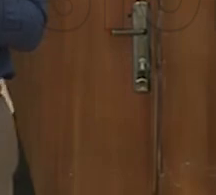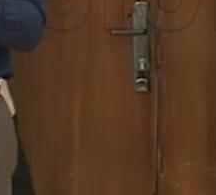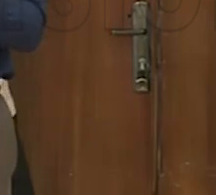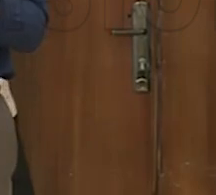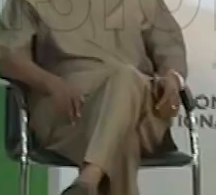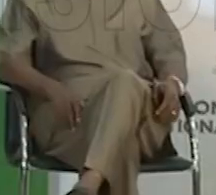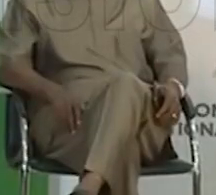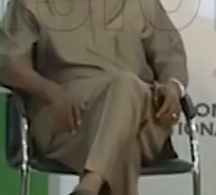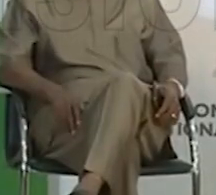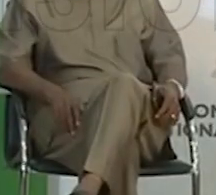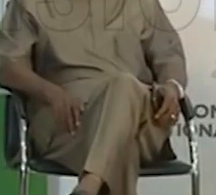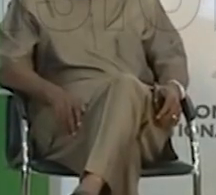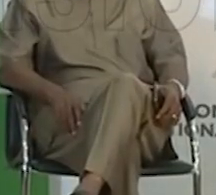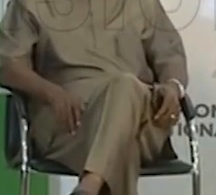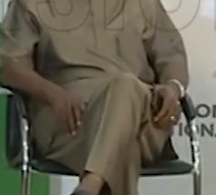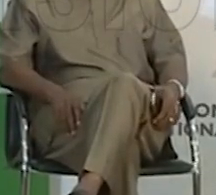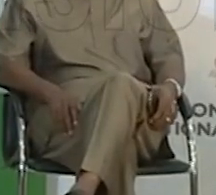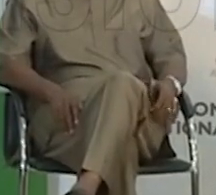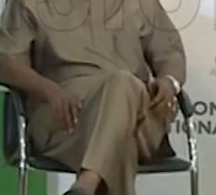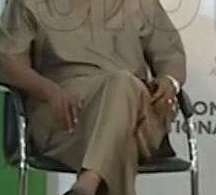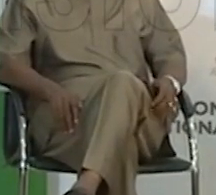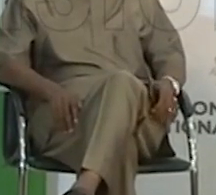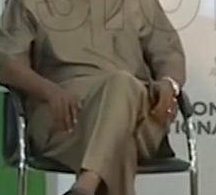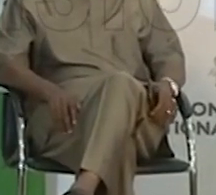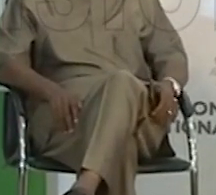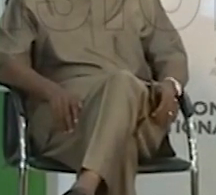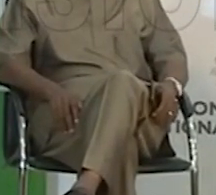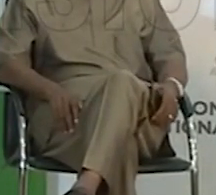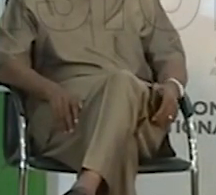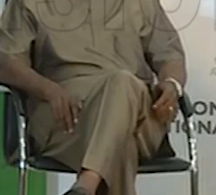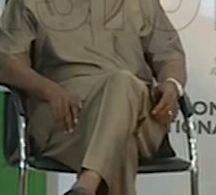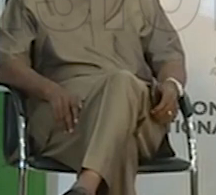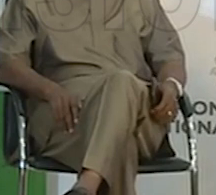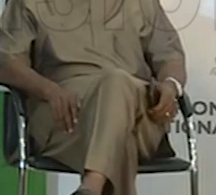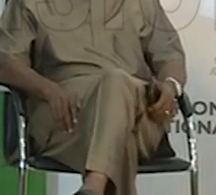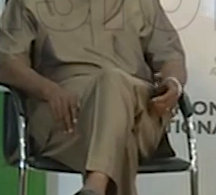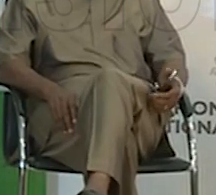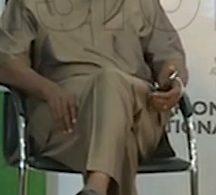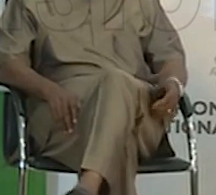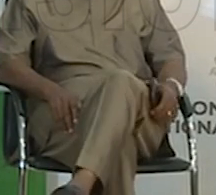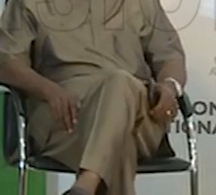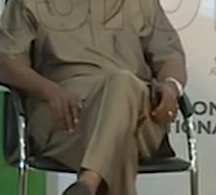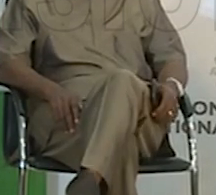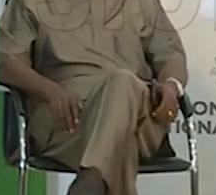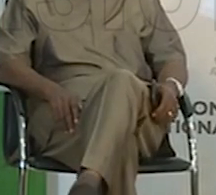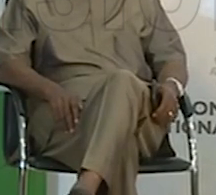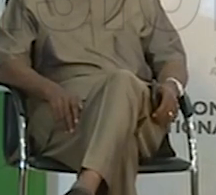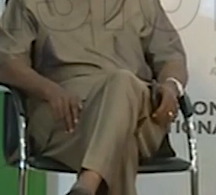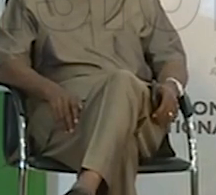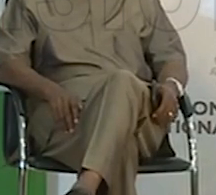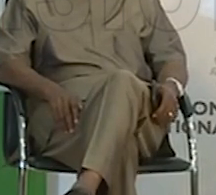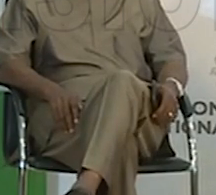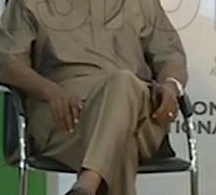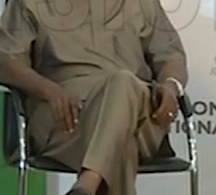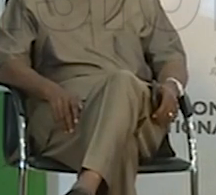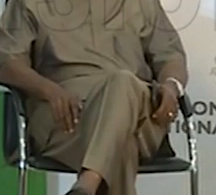this. And also still staying with you, sir, WAEC is a West African examination that about 5 schools are supposed to be